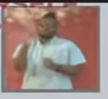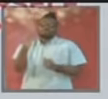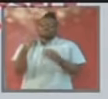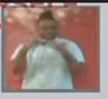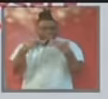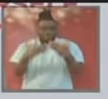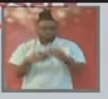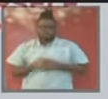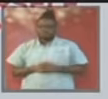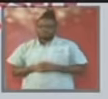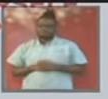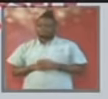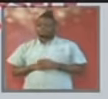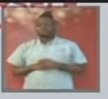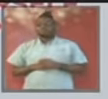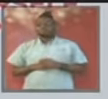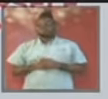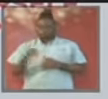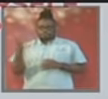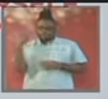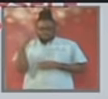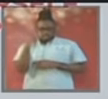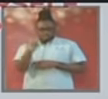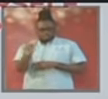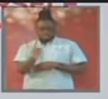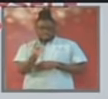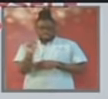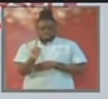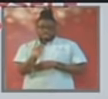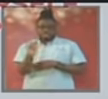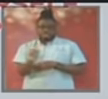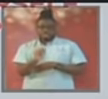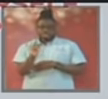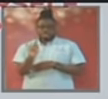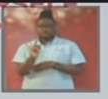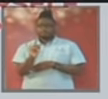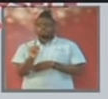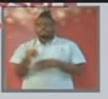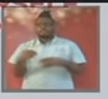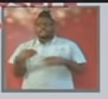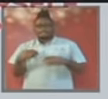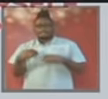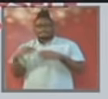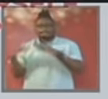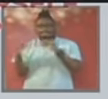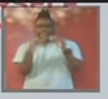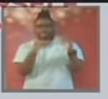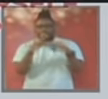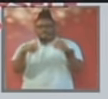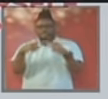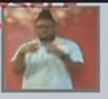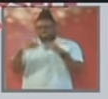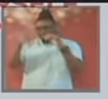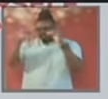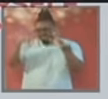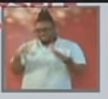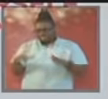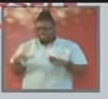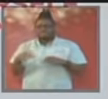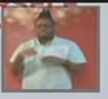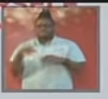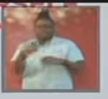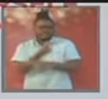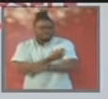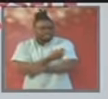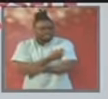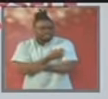Coming out of Monday's press conference again and previous press conferences are the myths about vaccines. Vaccines have been